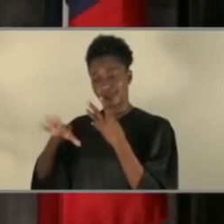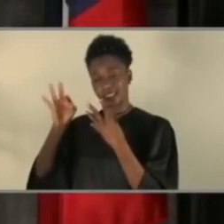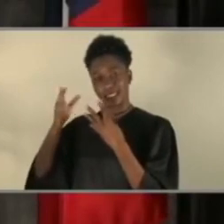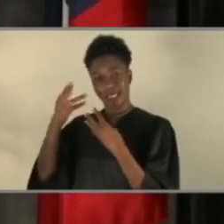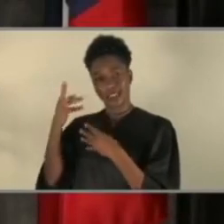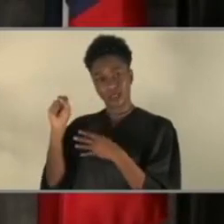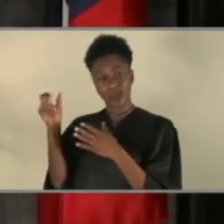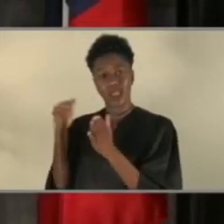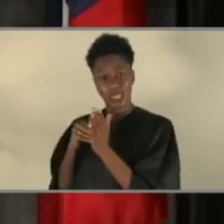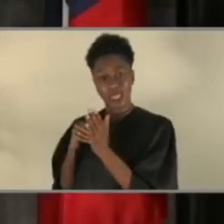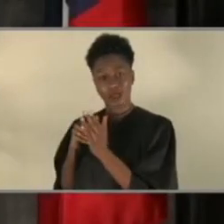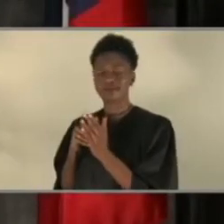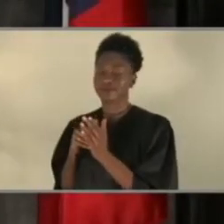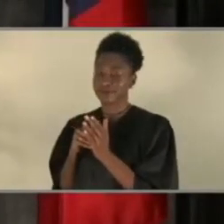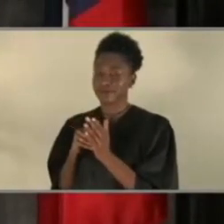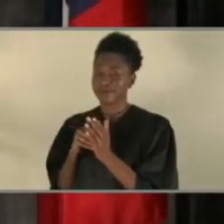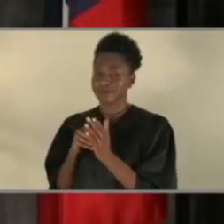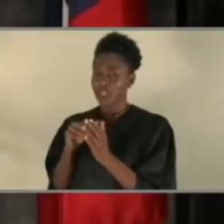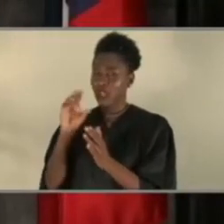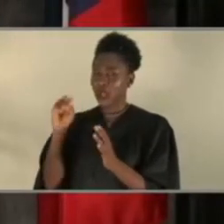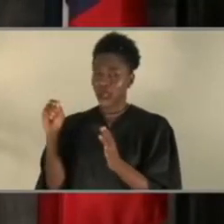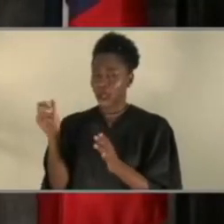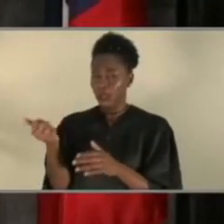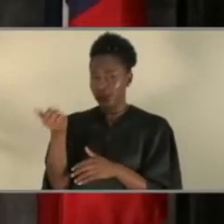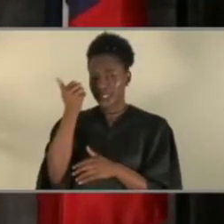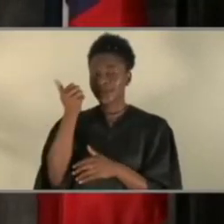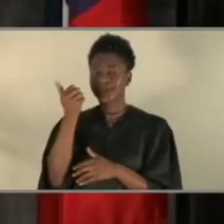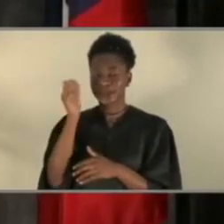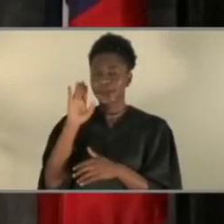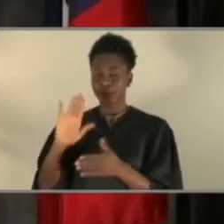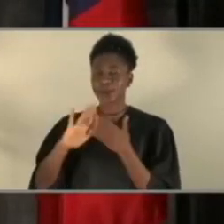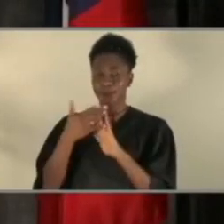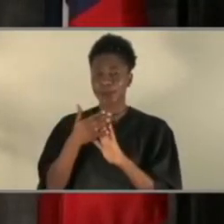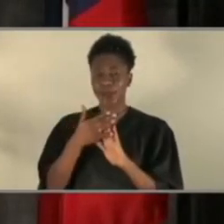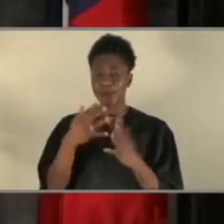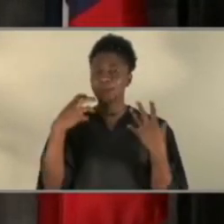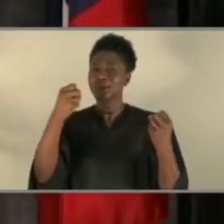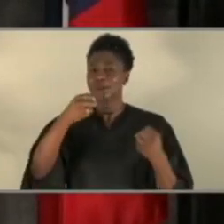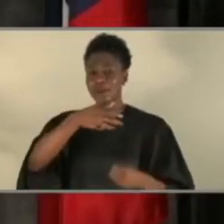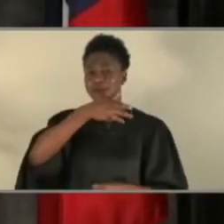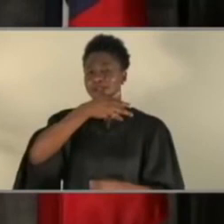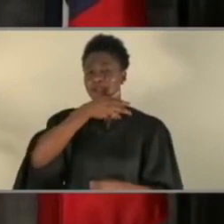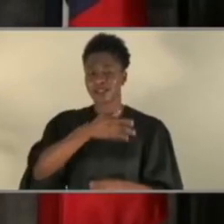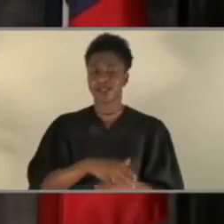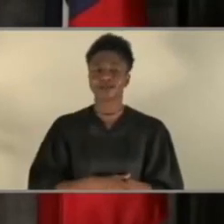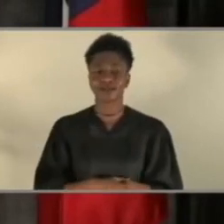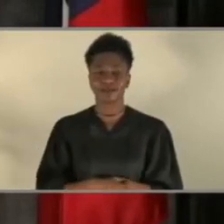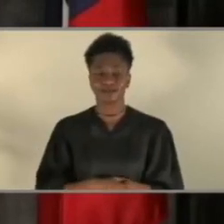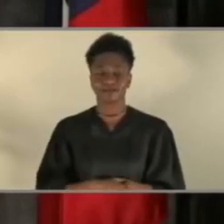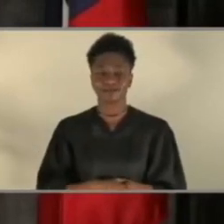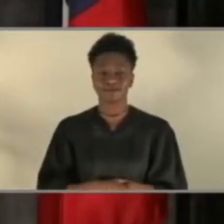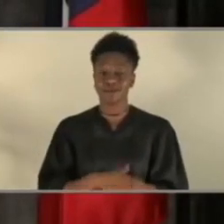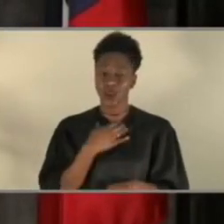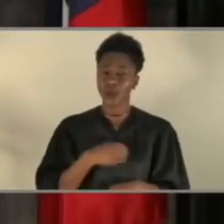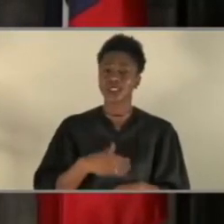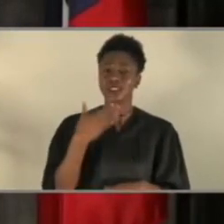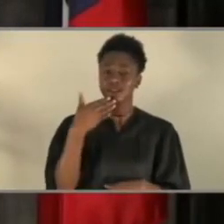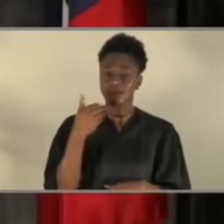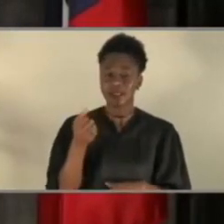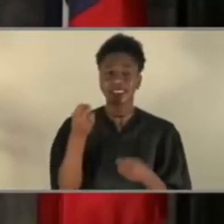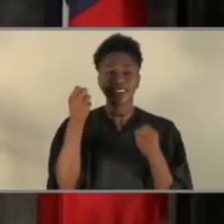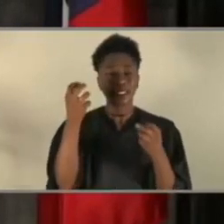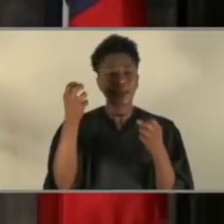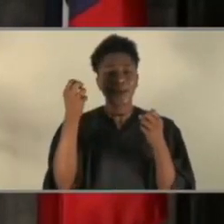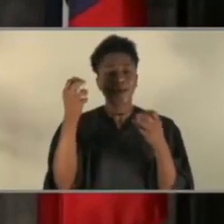high school again, without a doubt, I would still choose to be a Mighty Bulldog. I wish the best and many blessings to